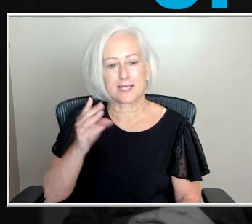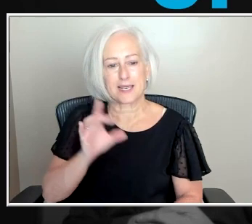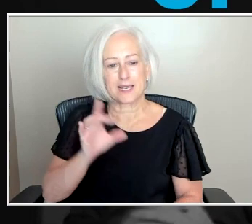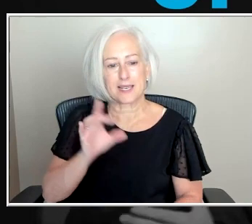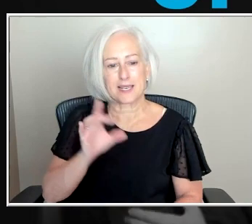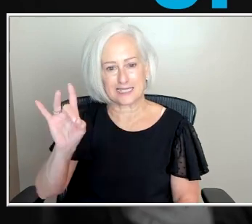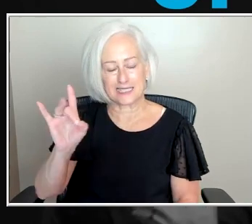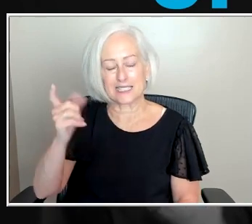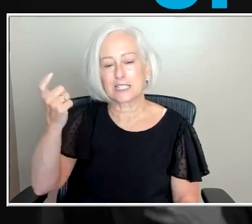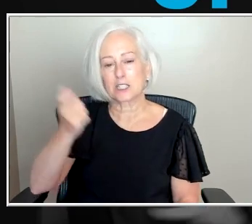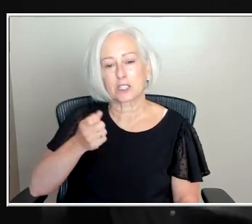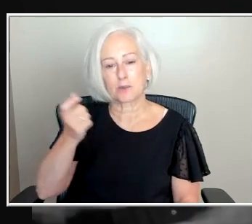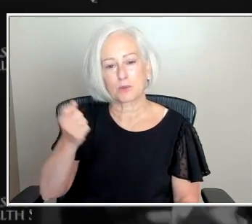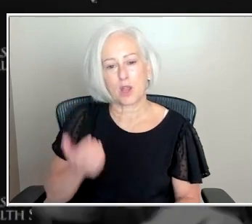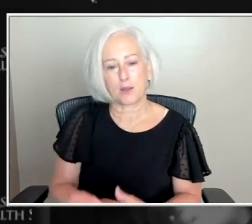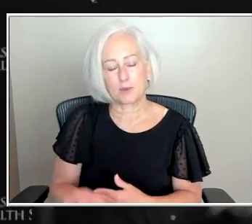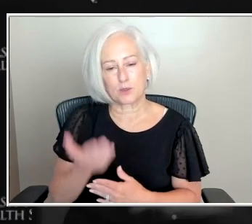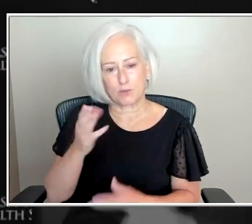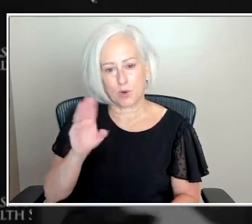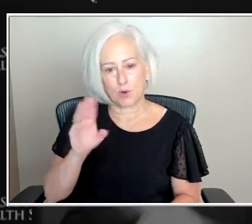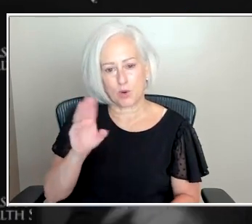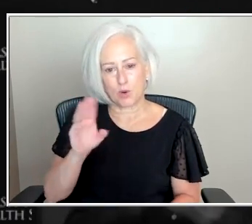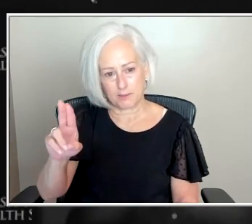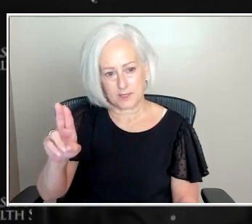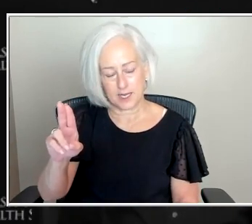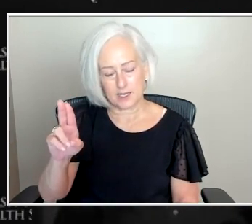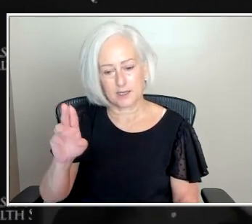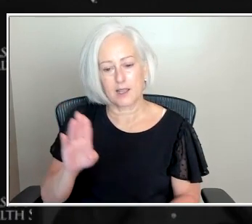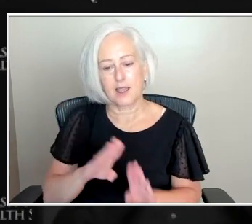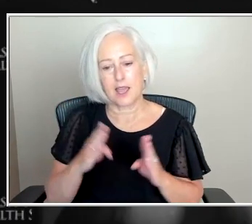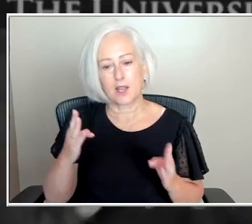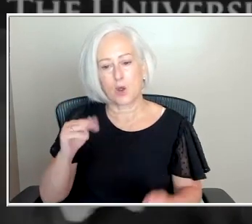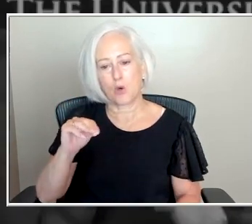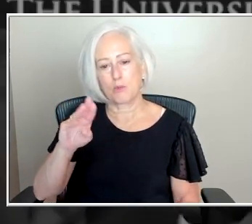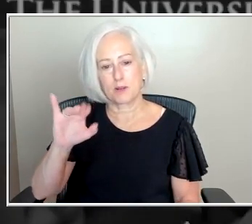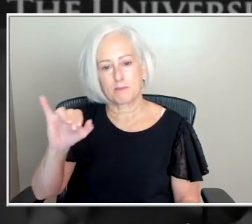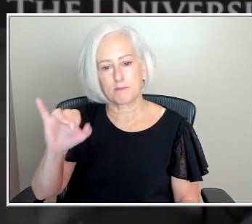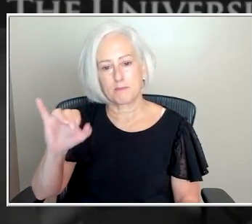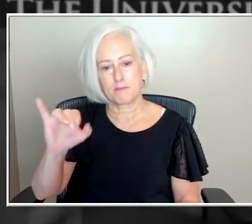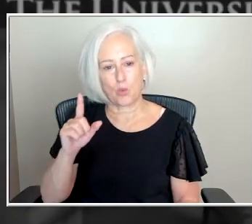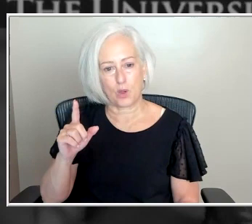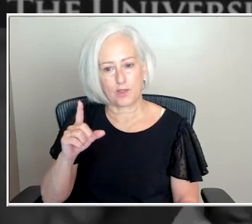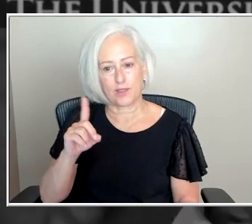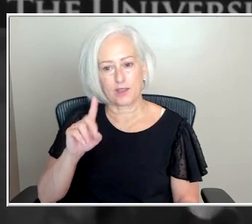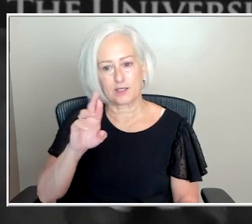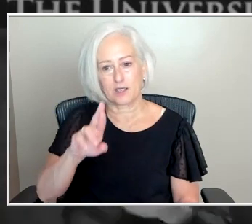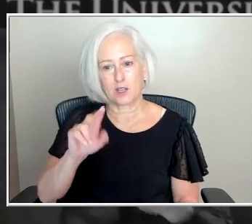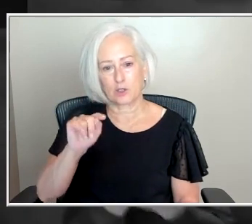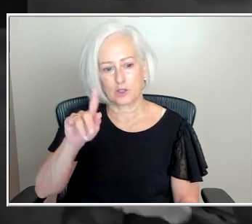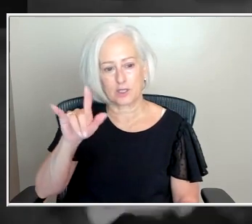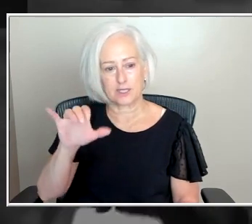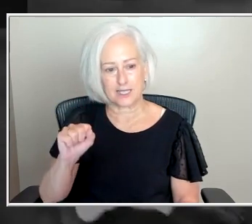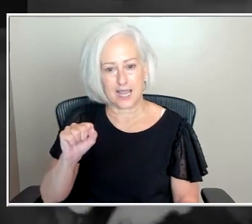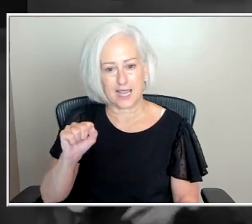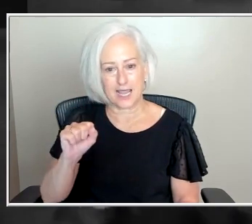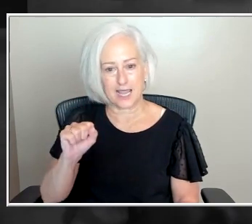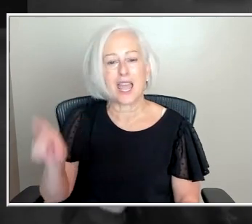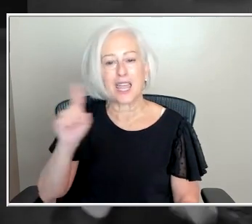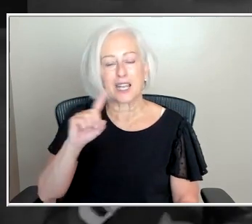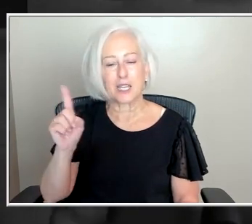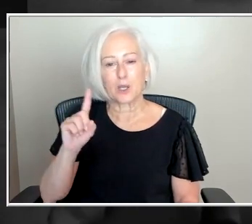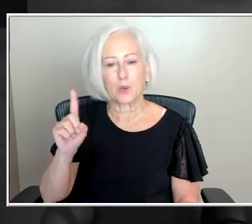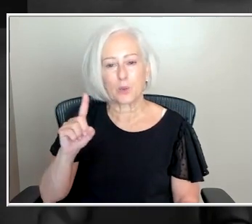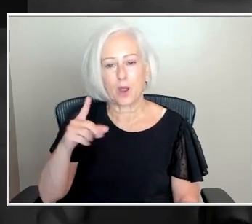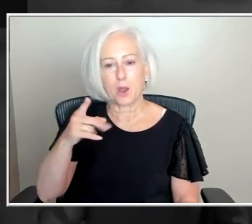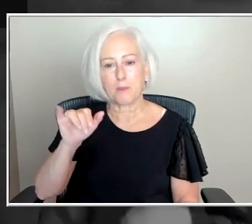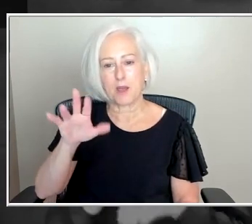Subscribe to our Morning Medical Update and Open Mics with Dr. Stites podcast. Now, everywhere podcasts are available.